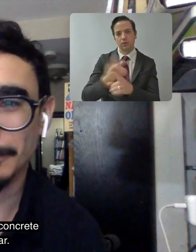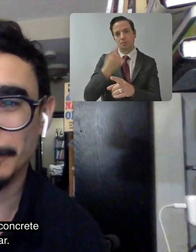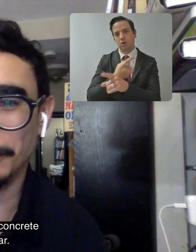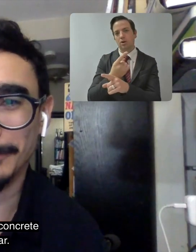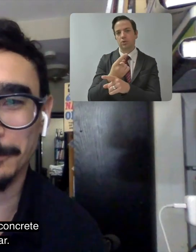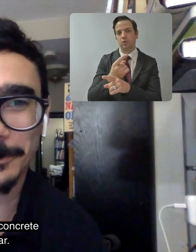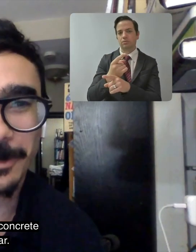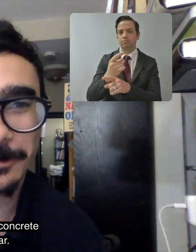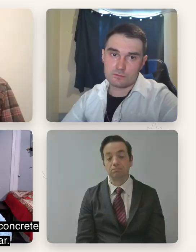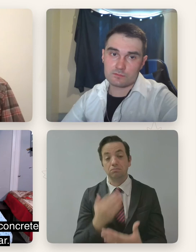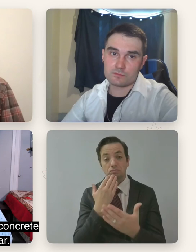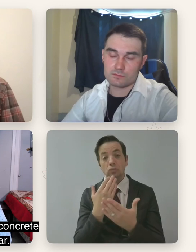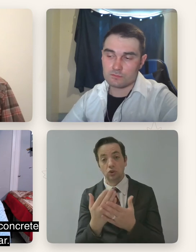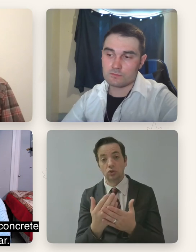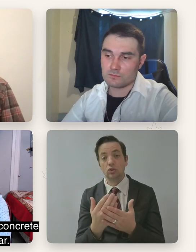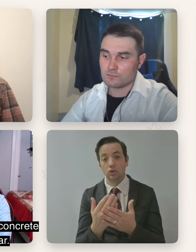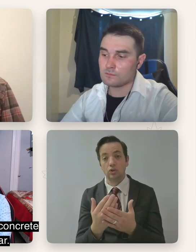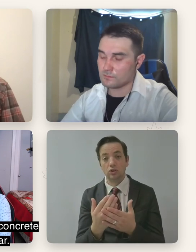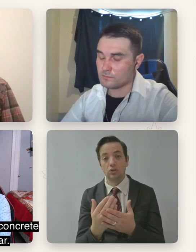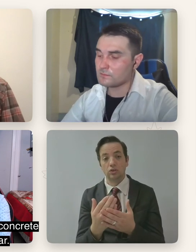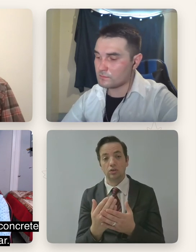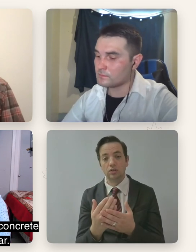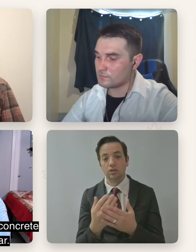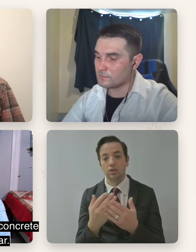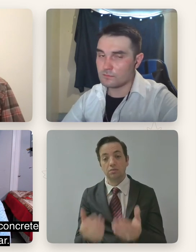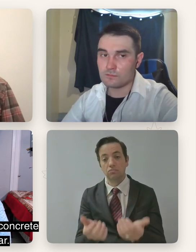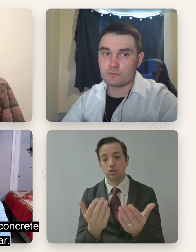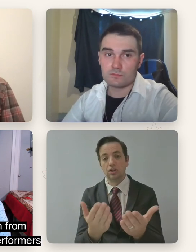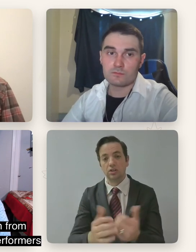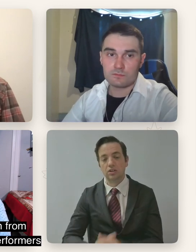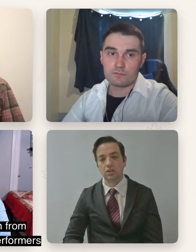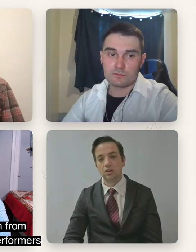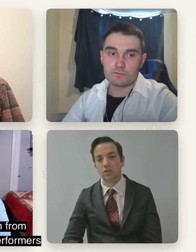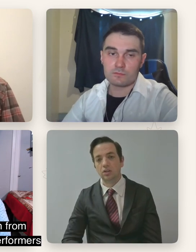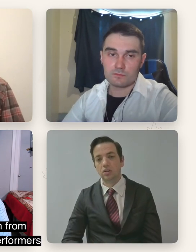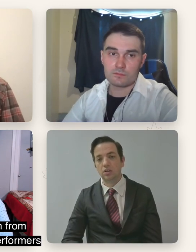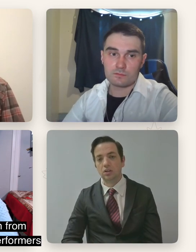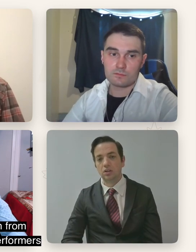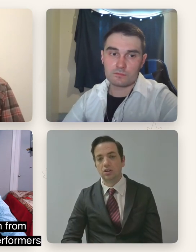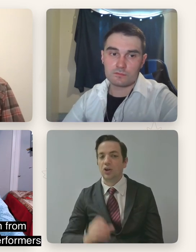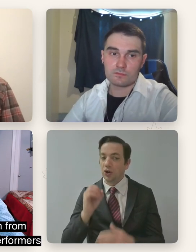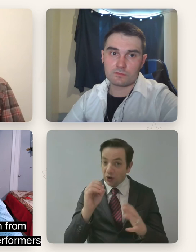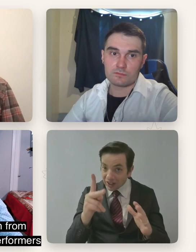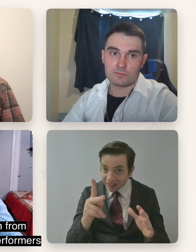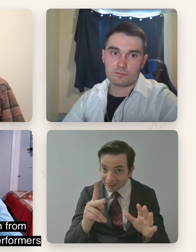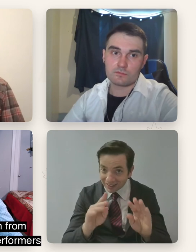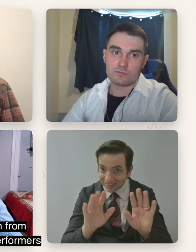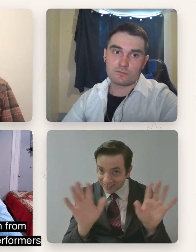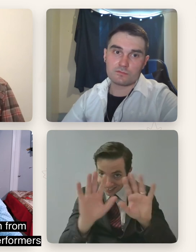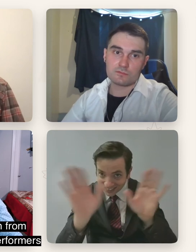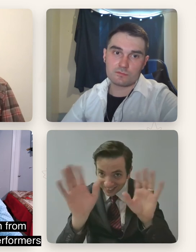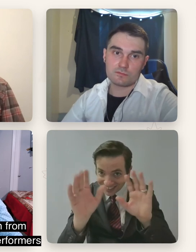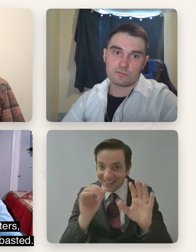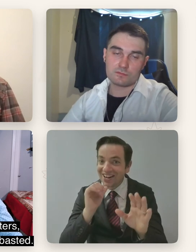So we've got some good concrete suggestions so far. Um, it's gauche move on from casting non